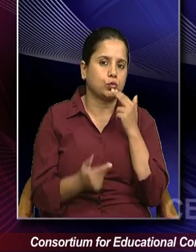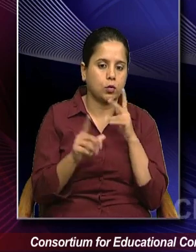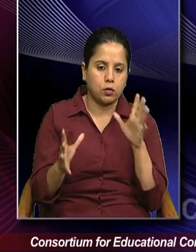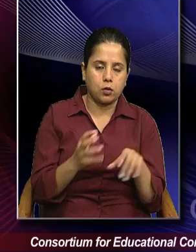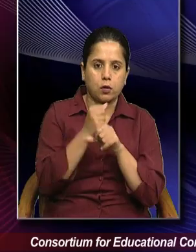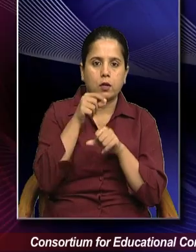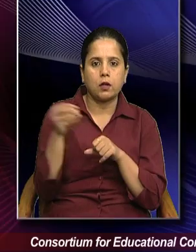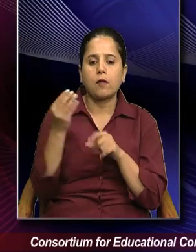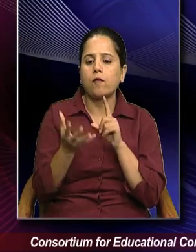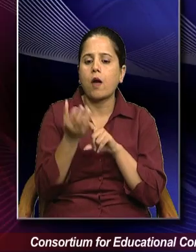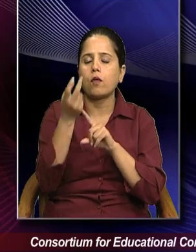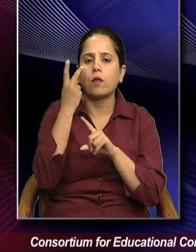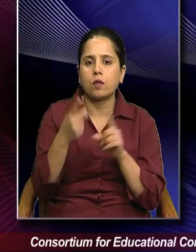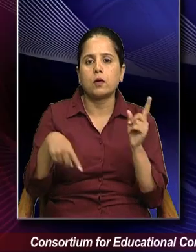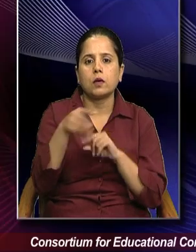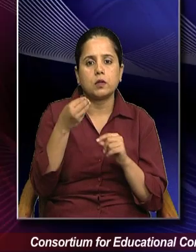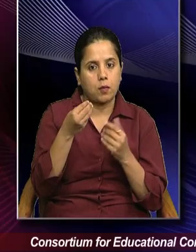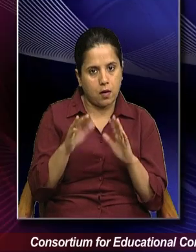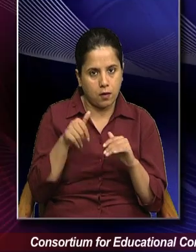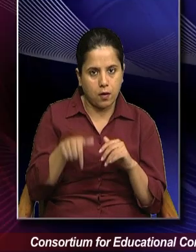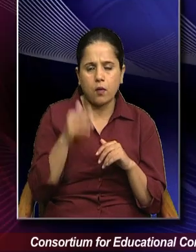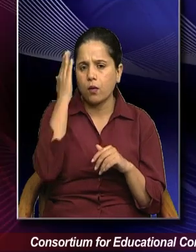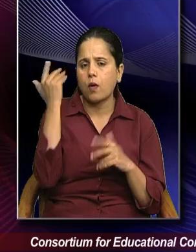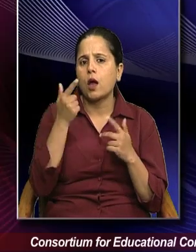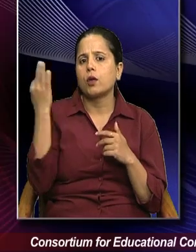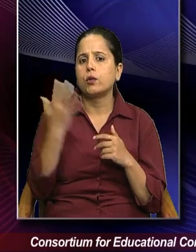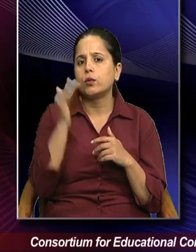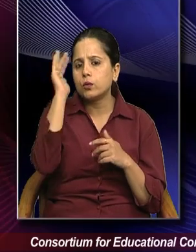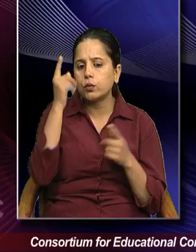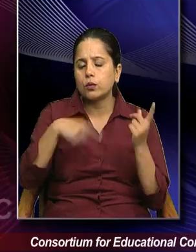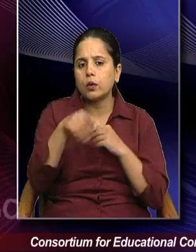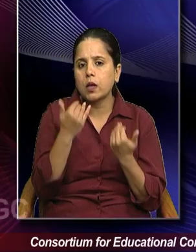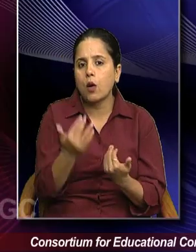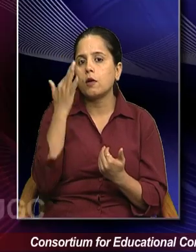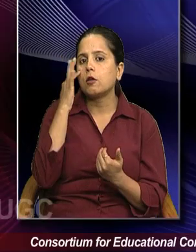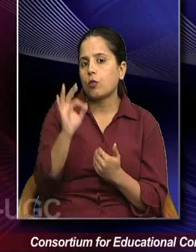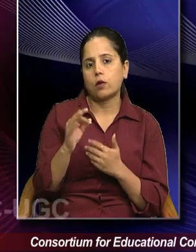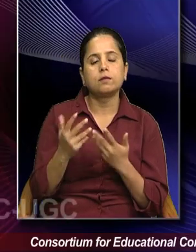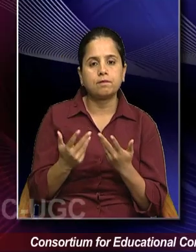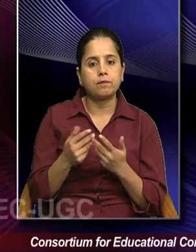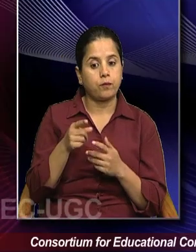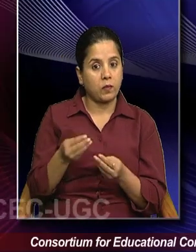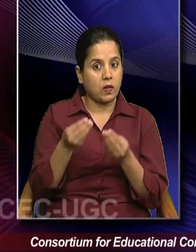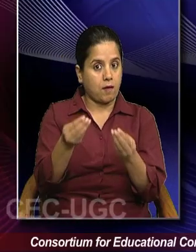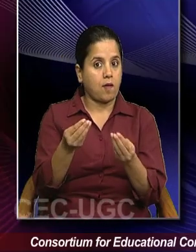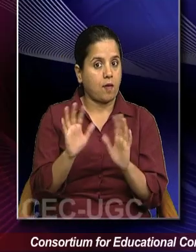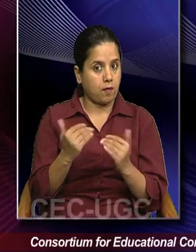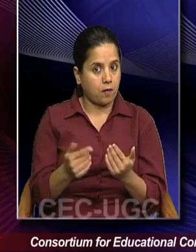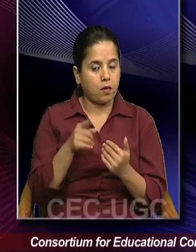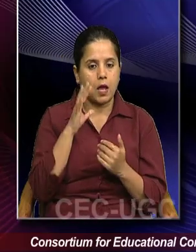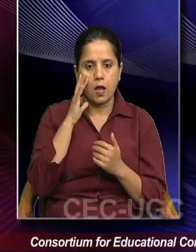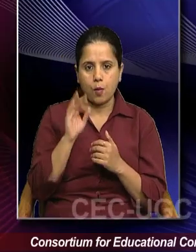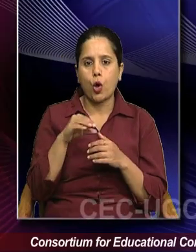summarizing the key findings, their significance, and why the news is relevant now. It provides the